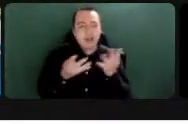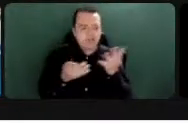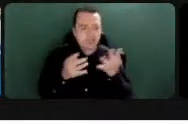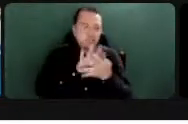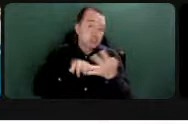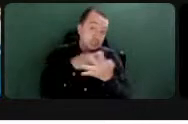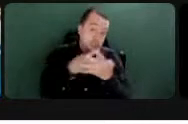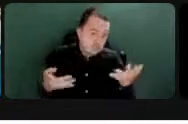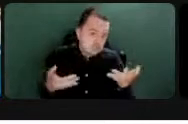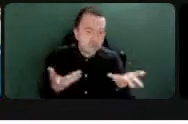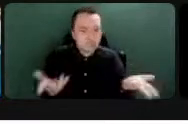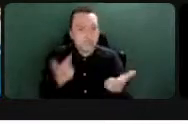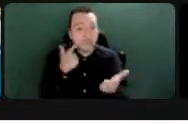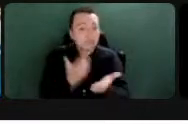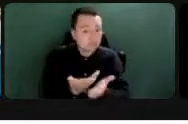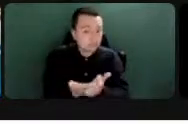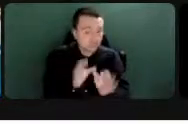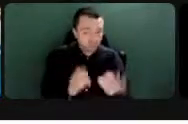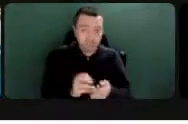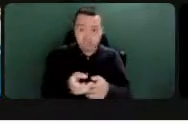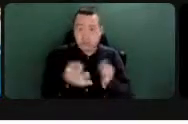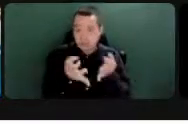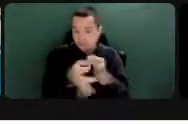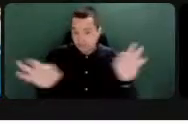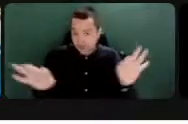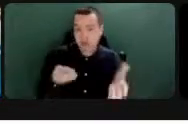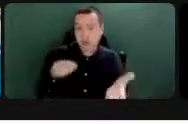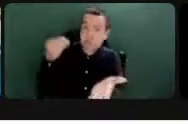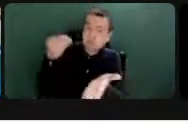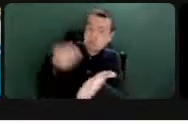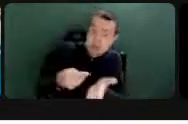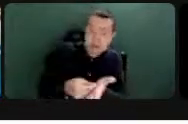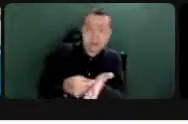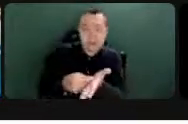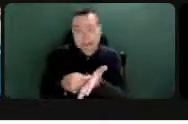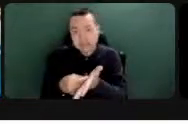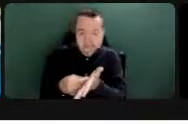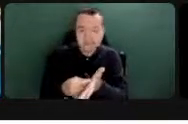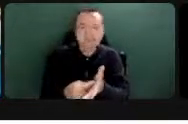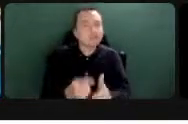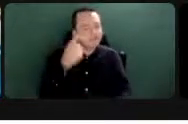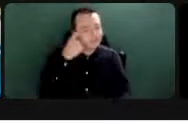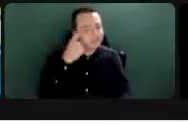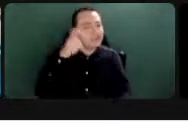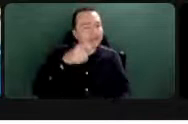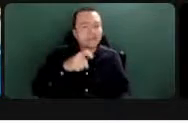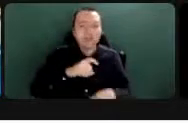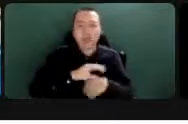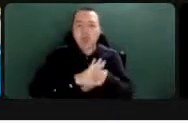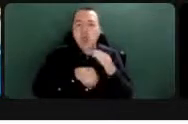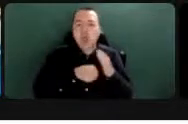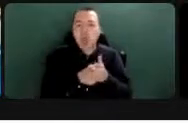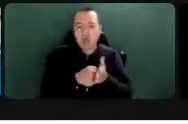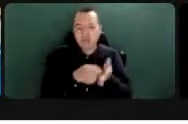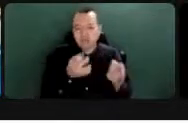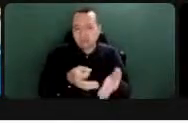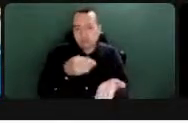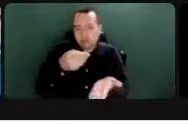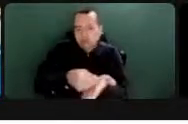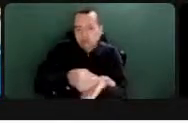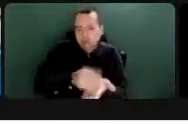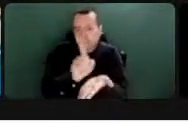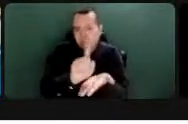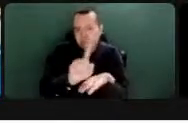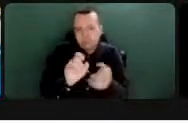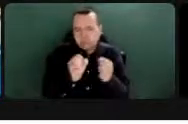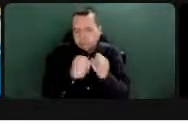emphasized all along that our resources should be free and that ideally the underlying review should be free. We added who funded